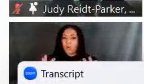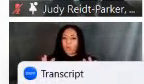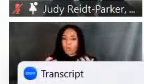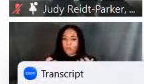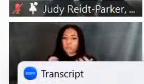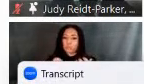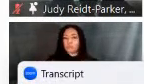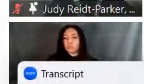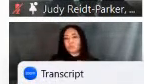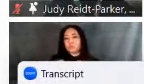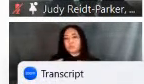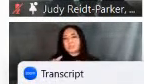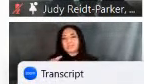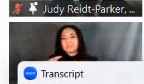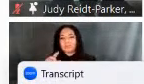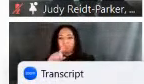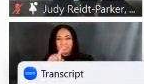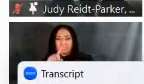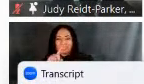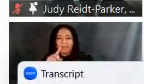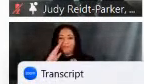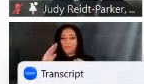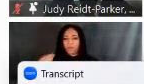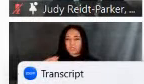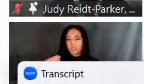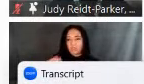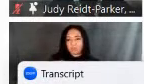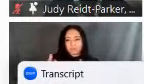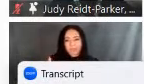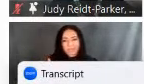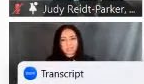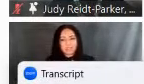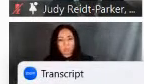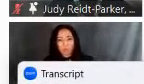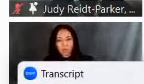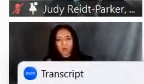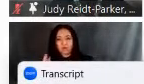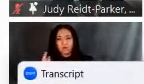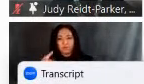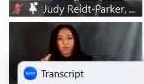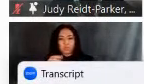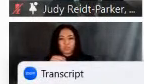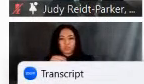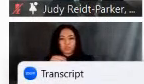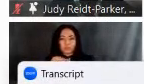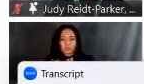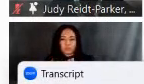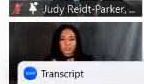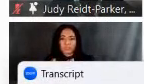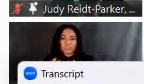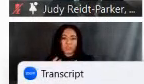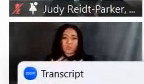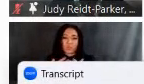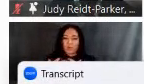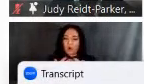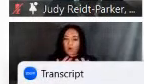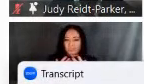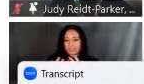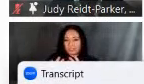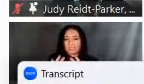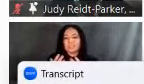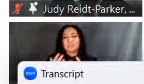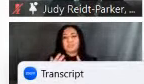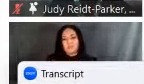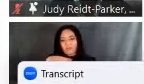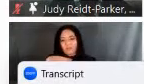least restrictive environment requirements. In order to qualify for this, children with disabilities need to have either an